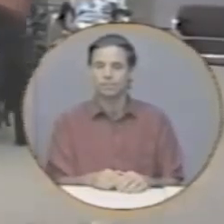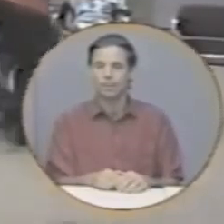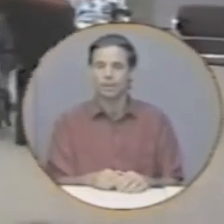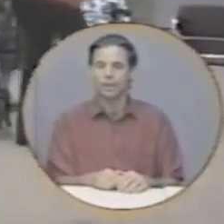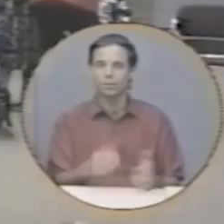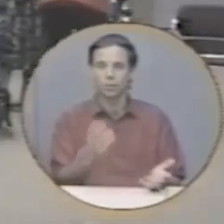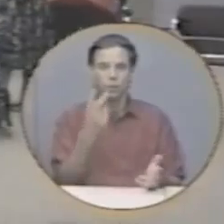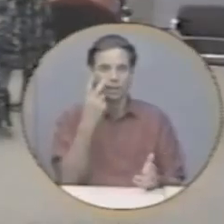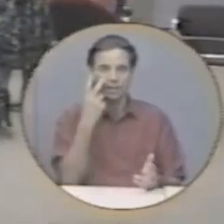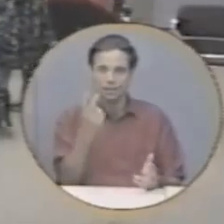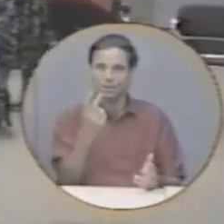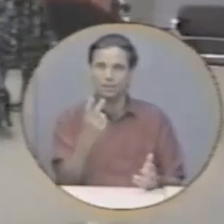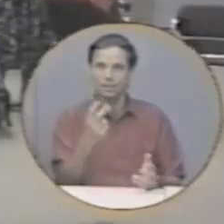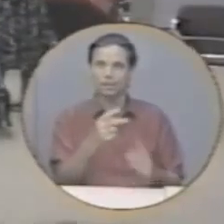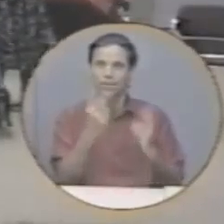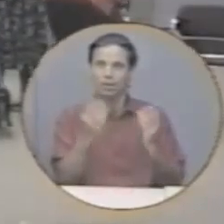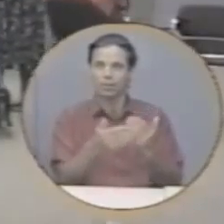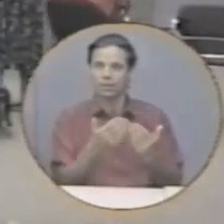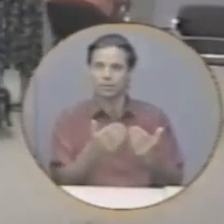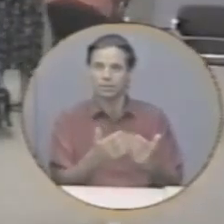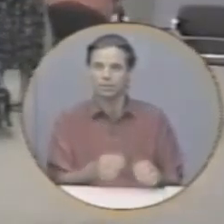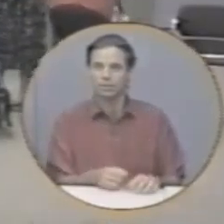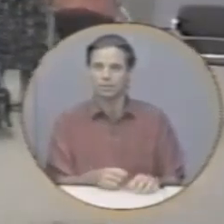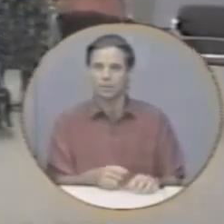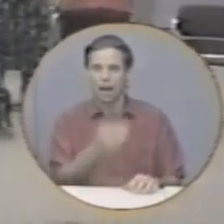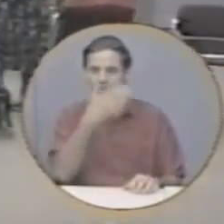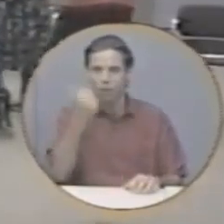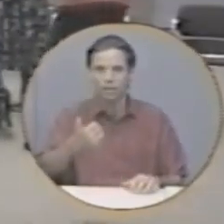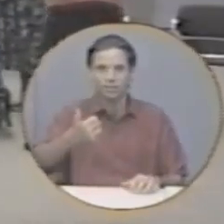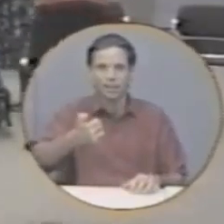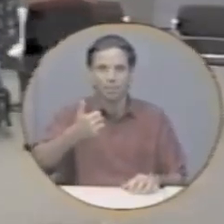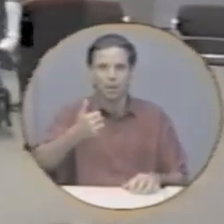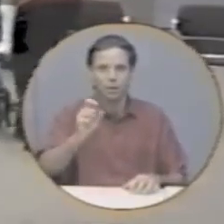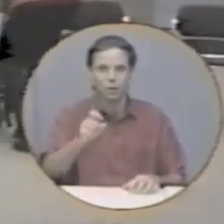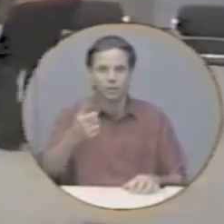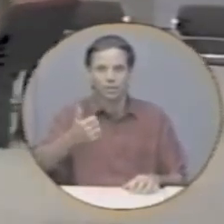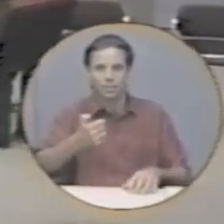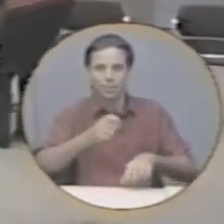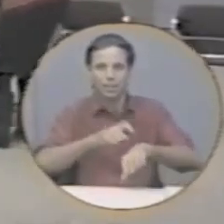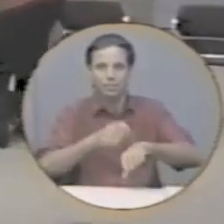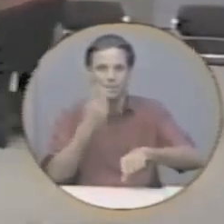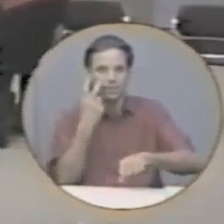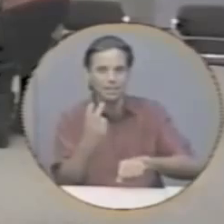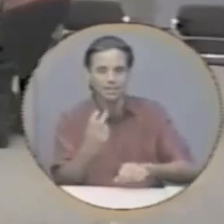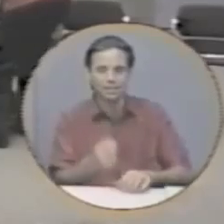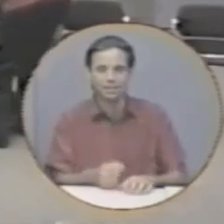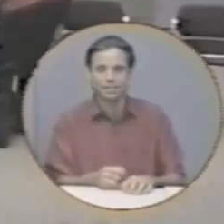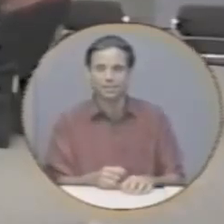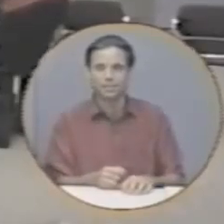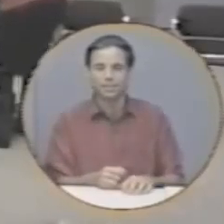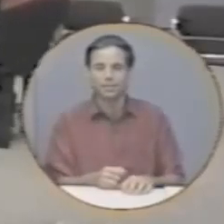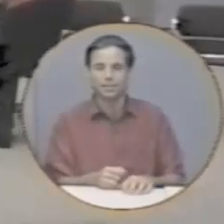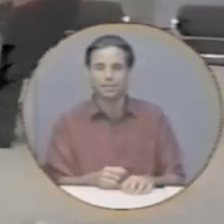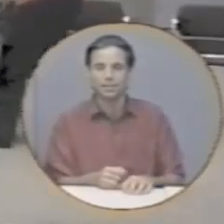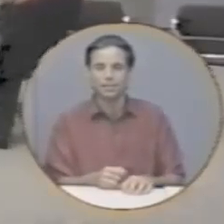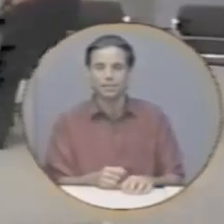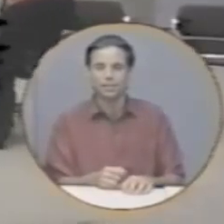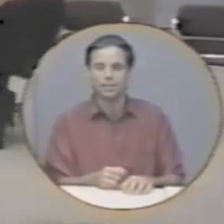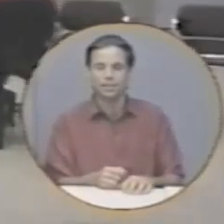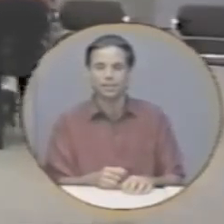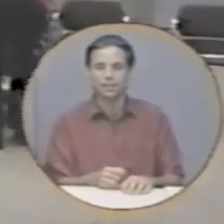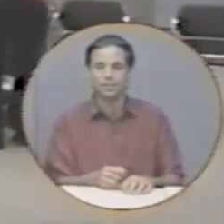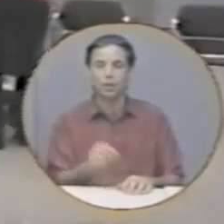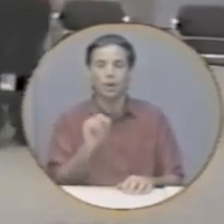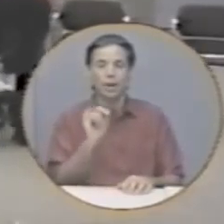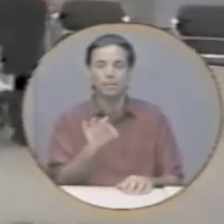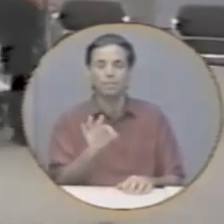And so you can see the portability. I forgot to set my stopwatch, Bob. There we go, Cheryl. And so if